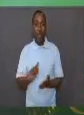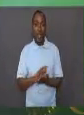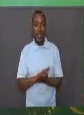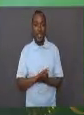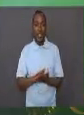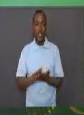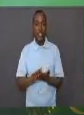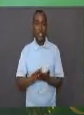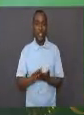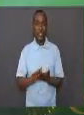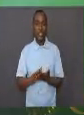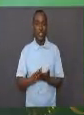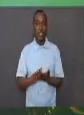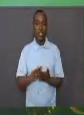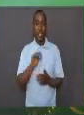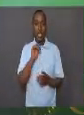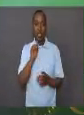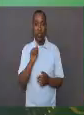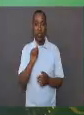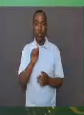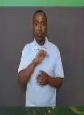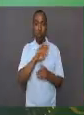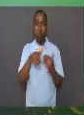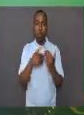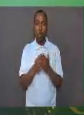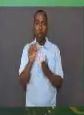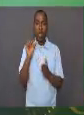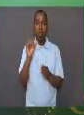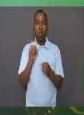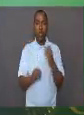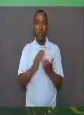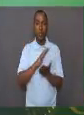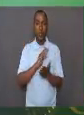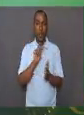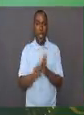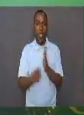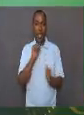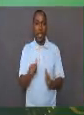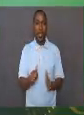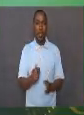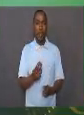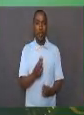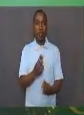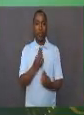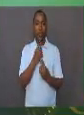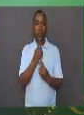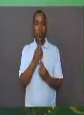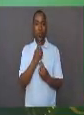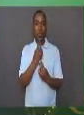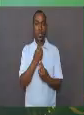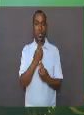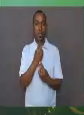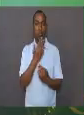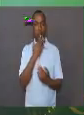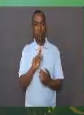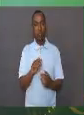does not entirely kill all the microorganisms, the food will eventually go